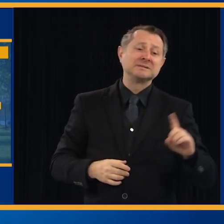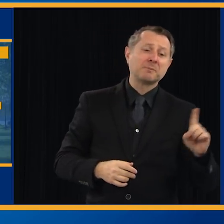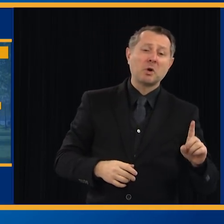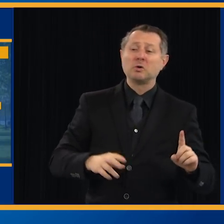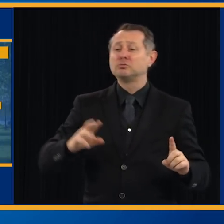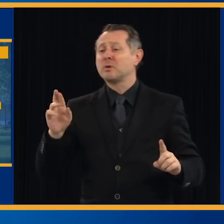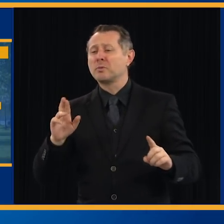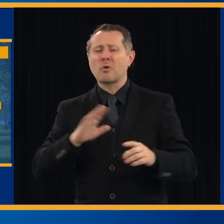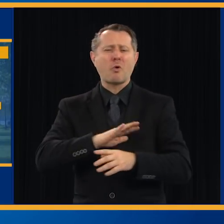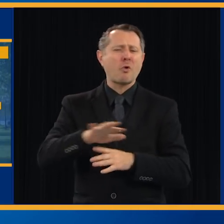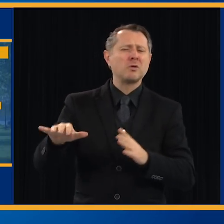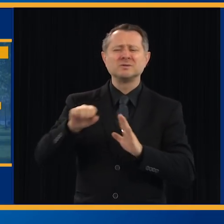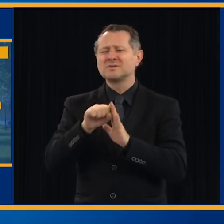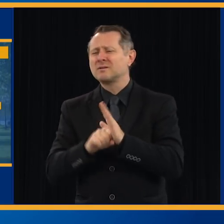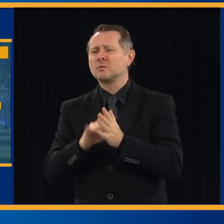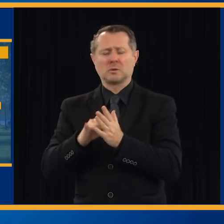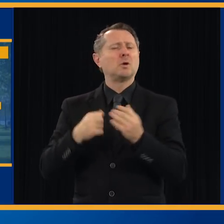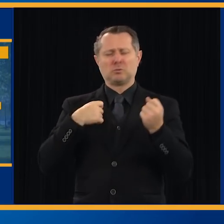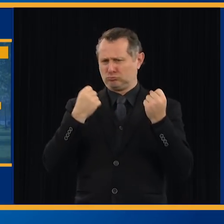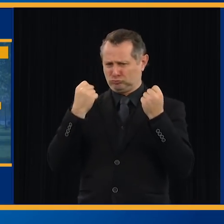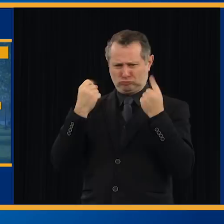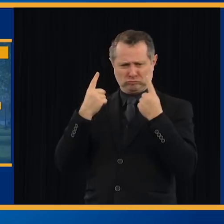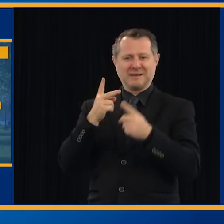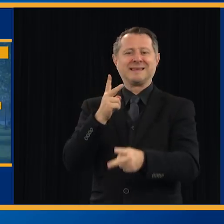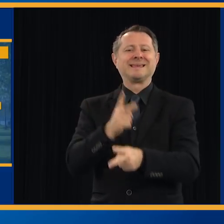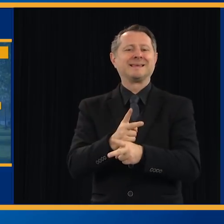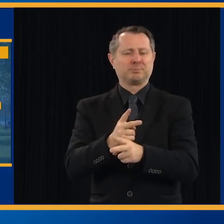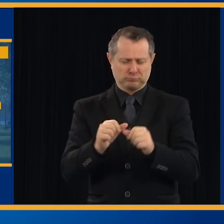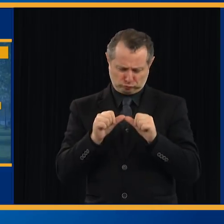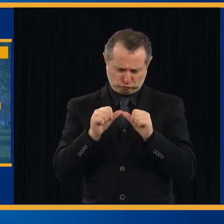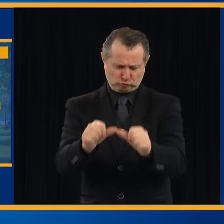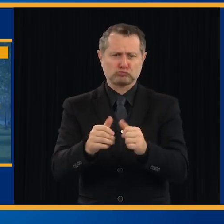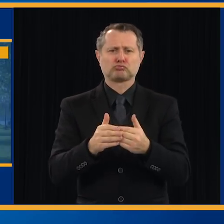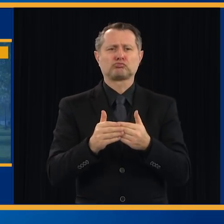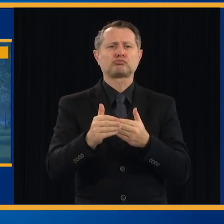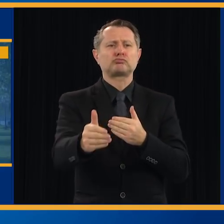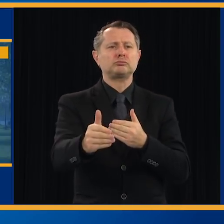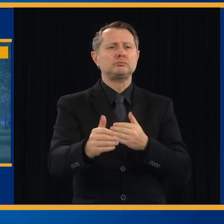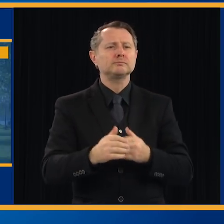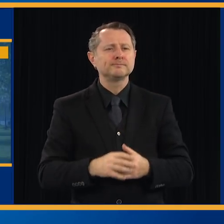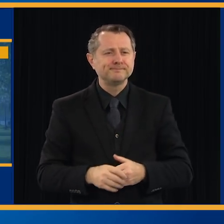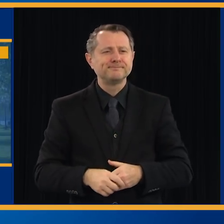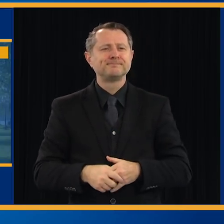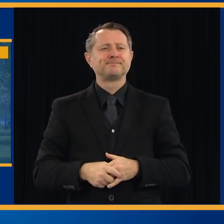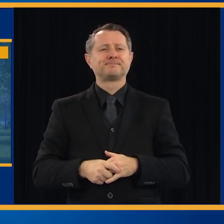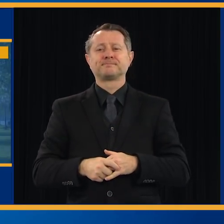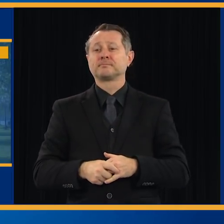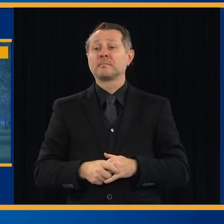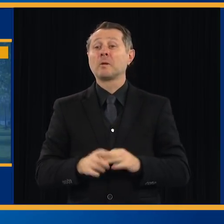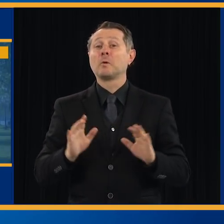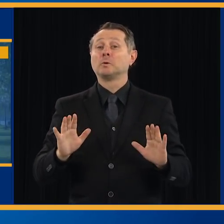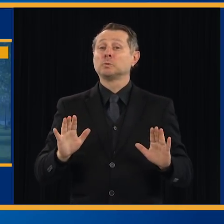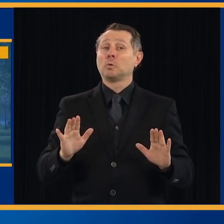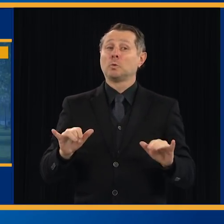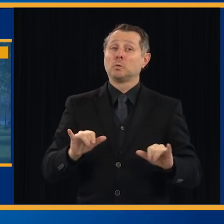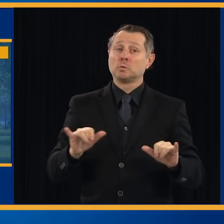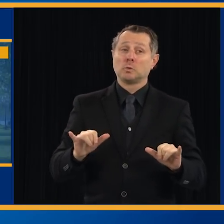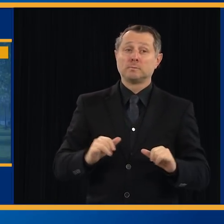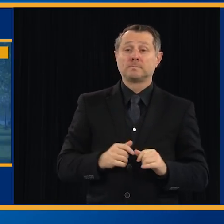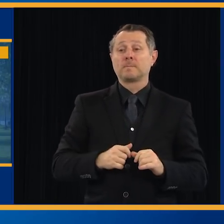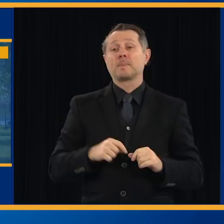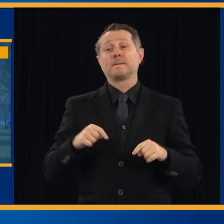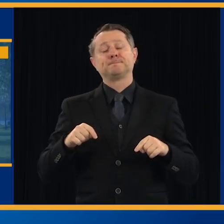it. And now is not the time to send mixed messages. And also on a very parochial